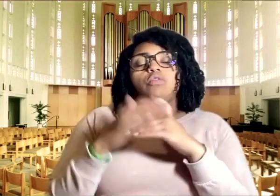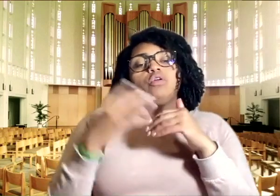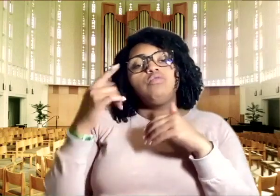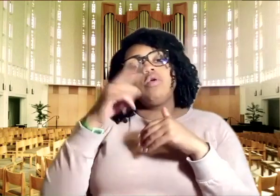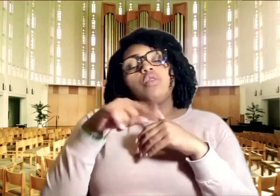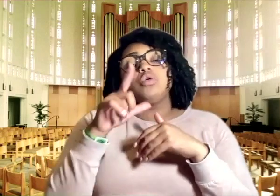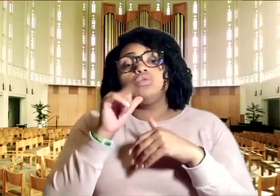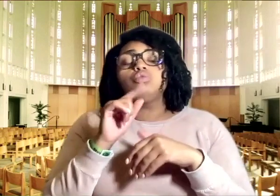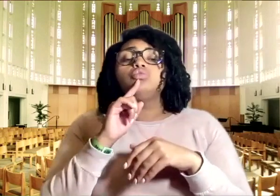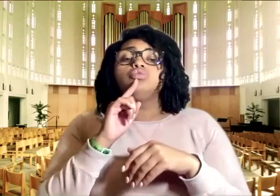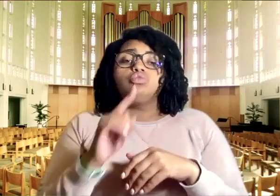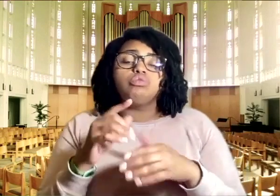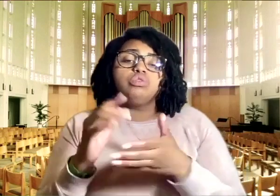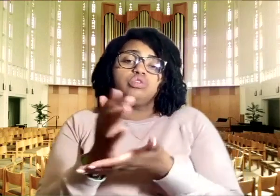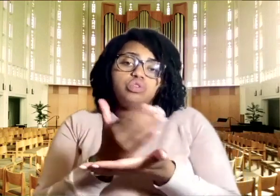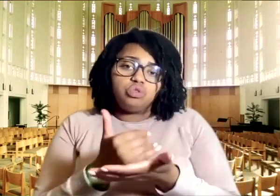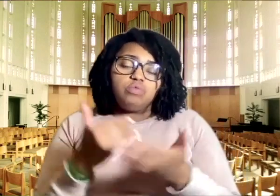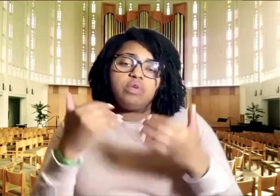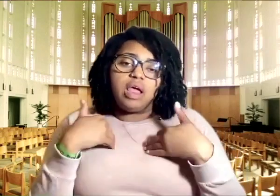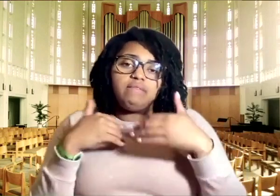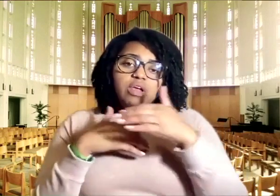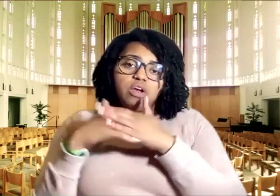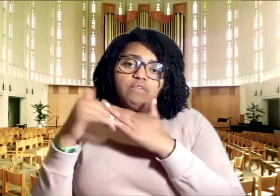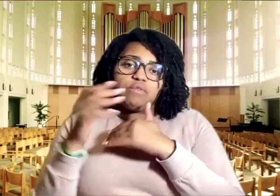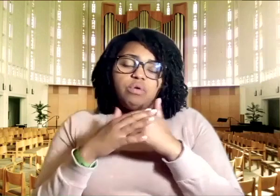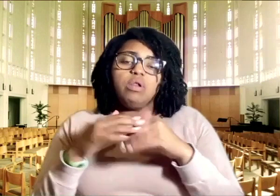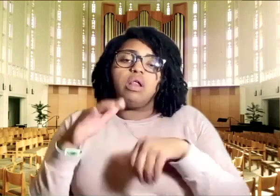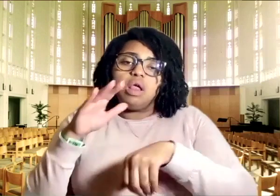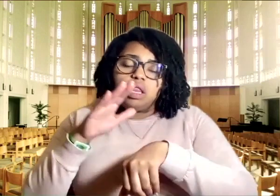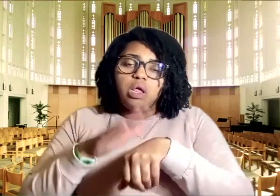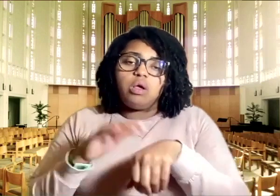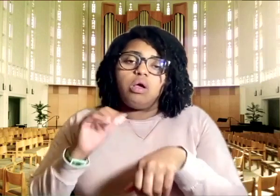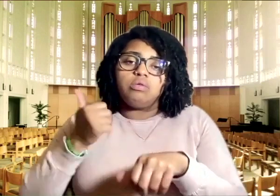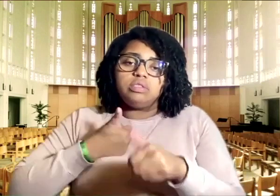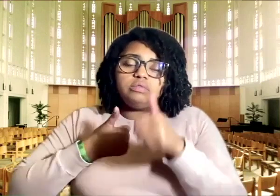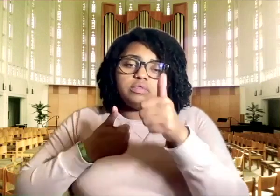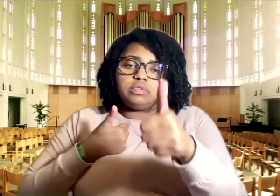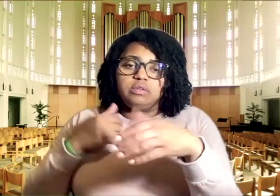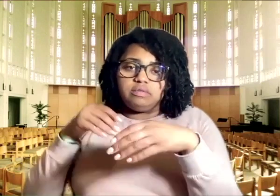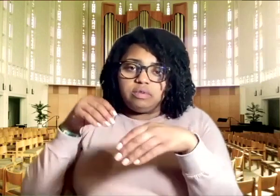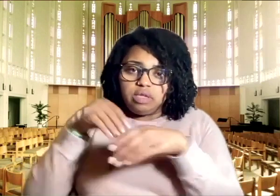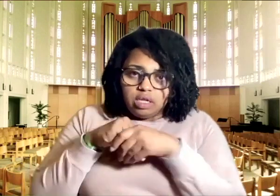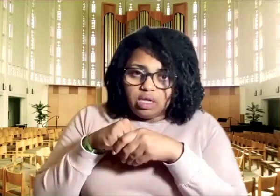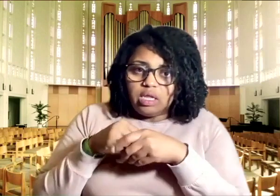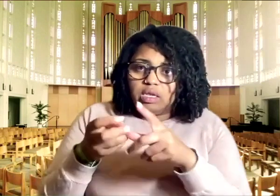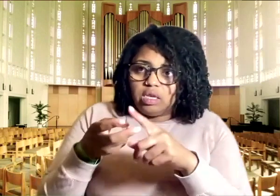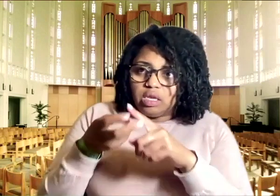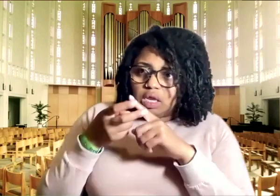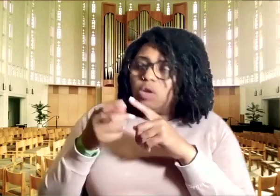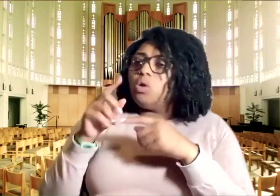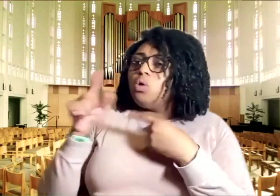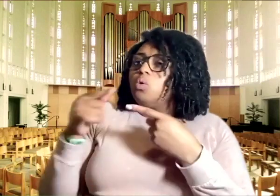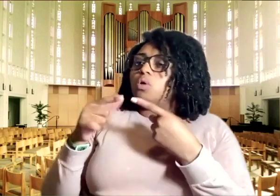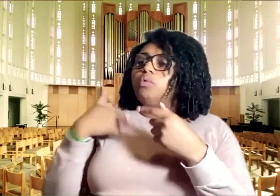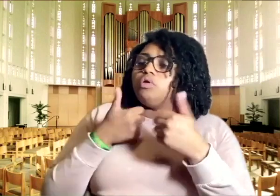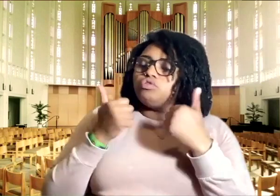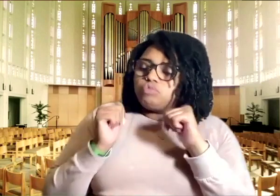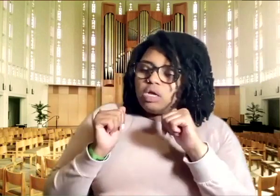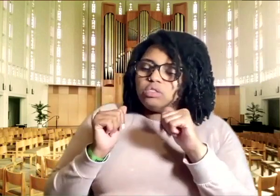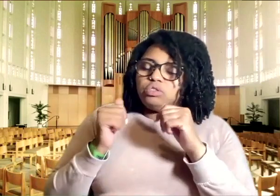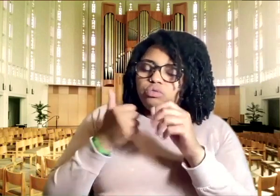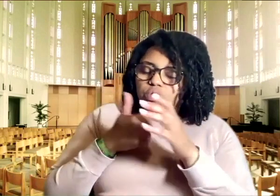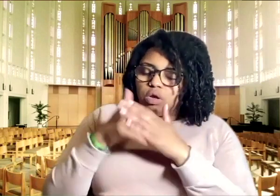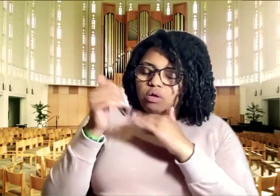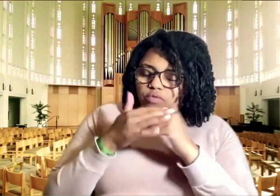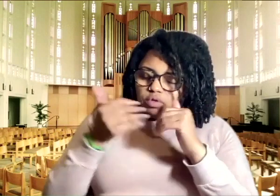truly deserve it and call ourselves in when we are trying to comfort ourselves because we